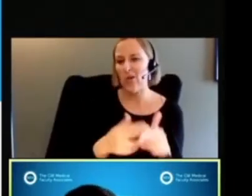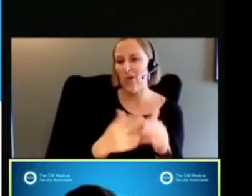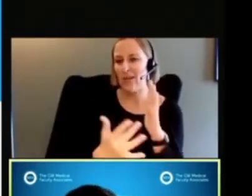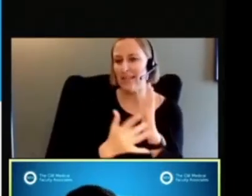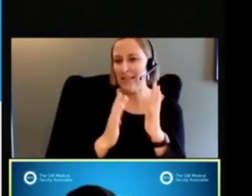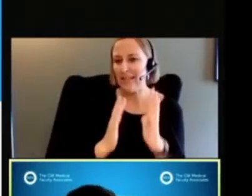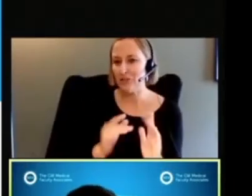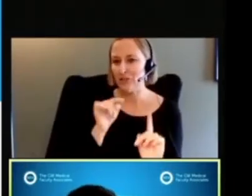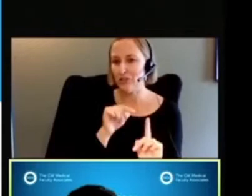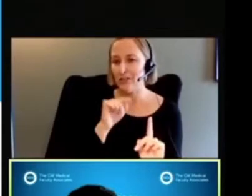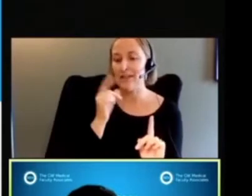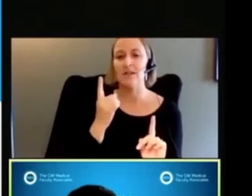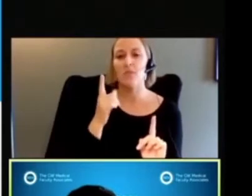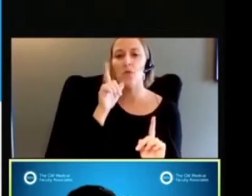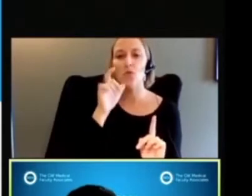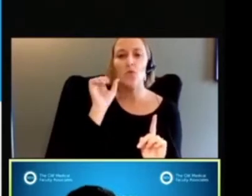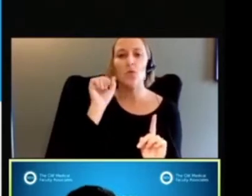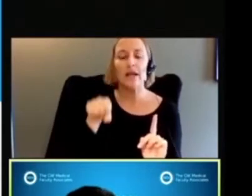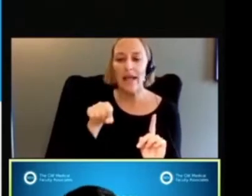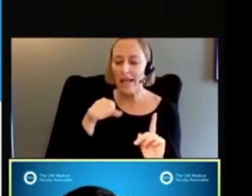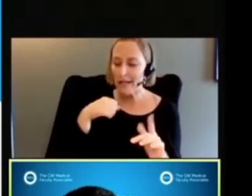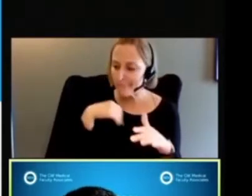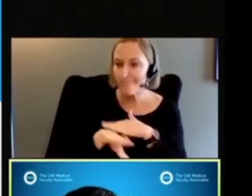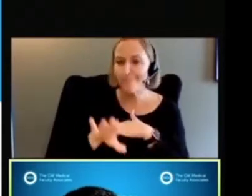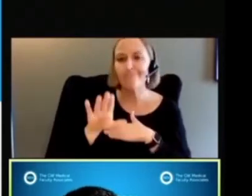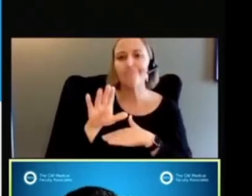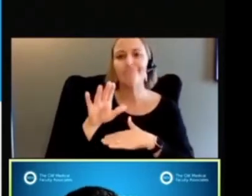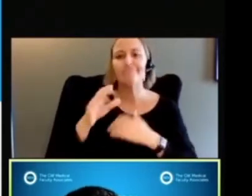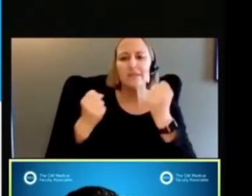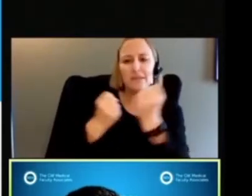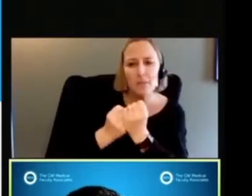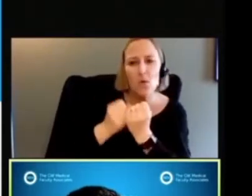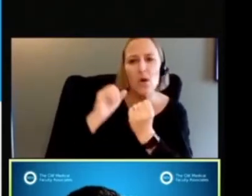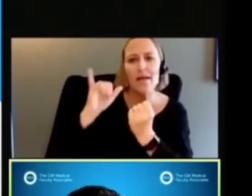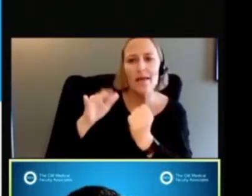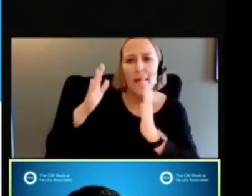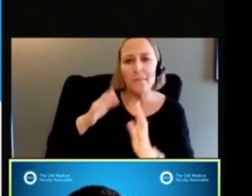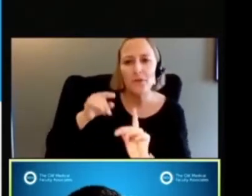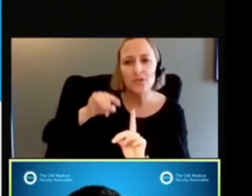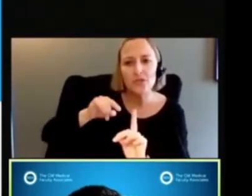could really hands-on support a resident through,